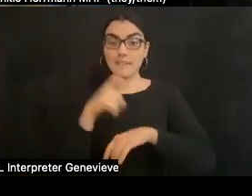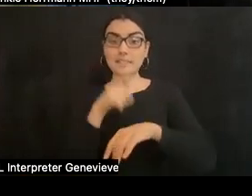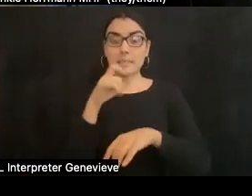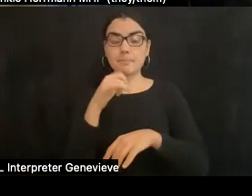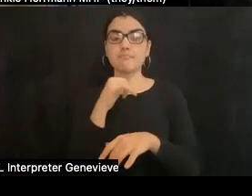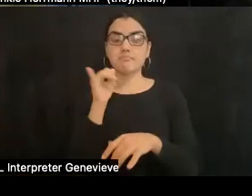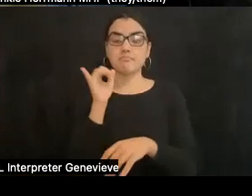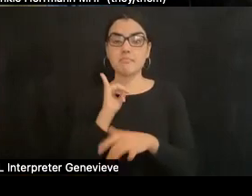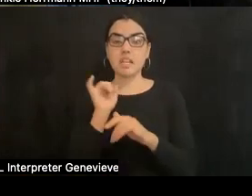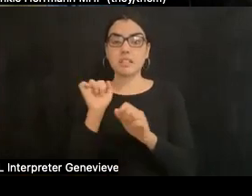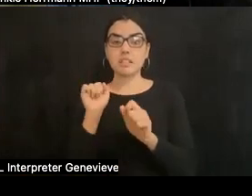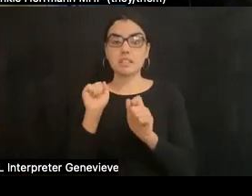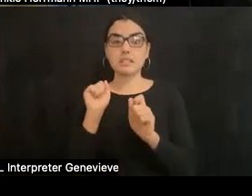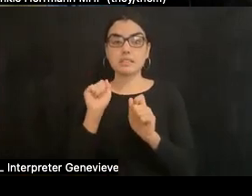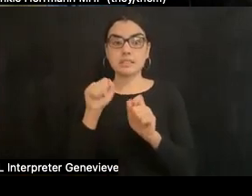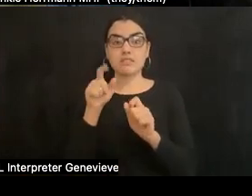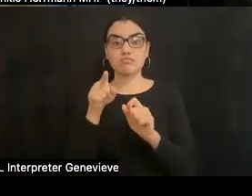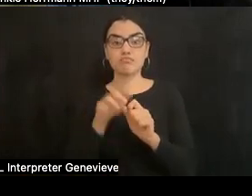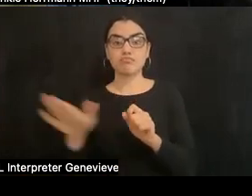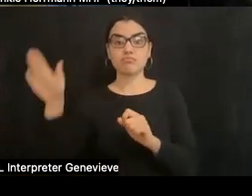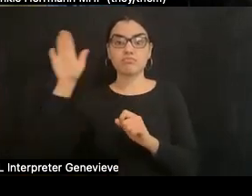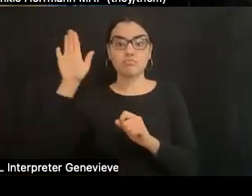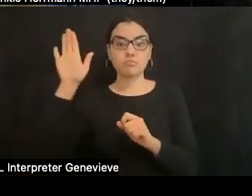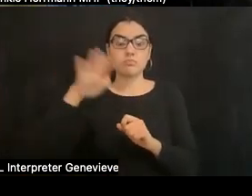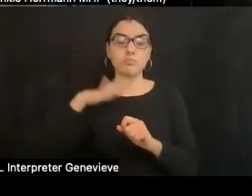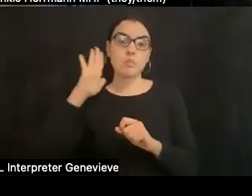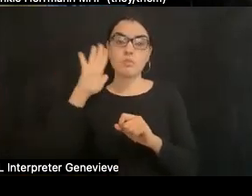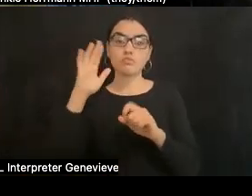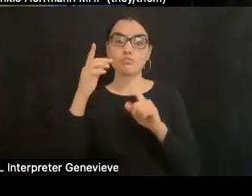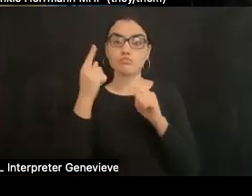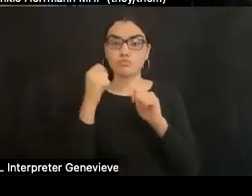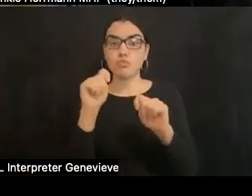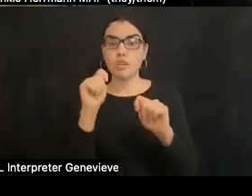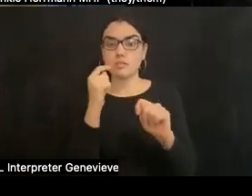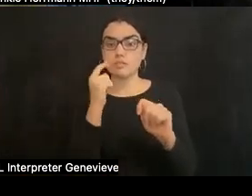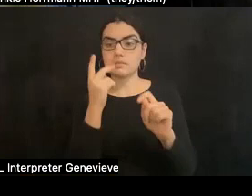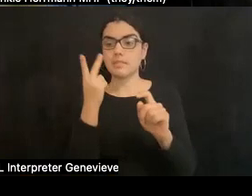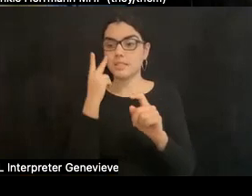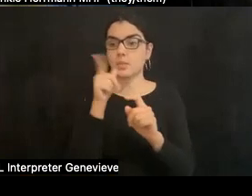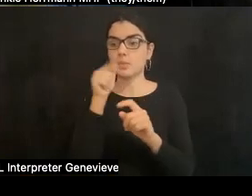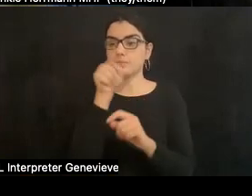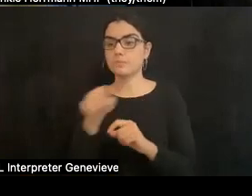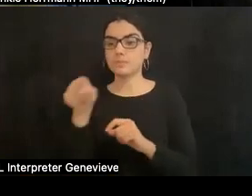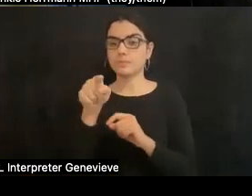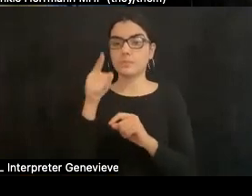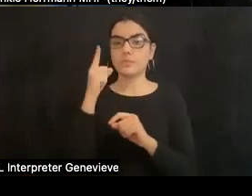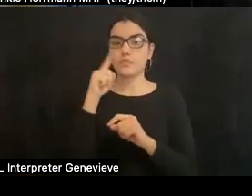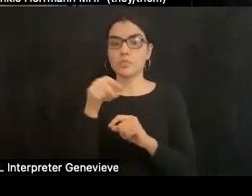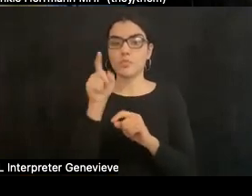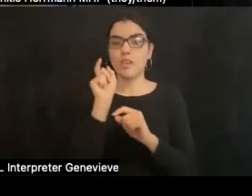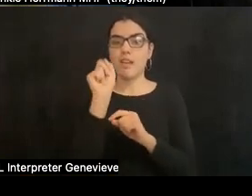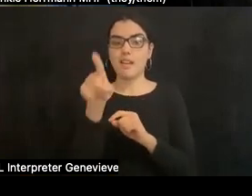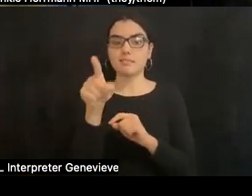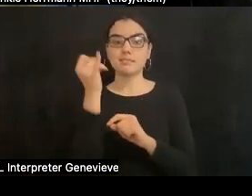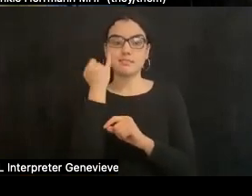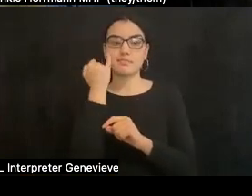also, you can raise your hand, and I will try to keep track of those as well for folks to unmute themselves and ask the question if that's